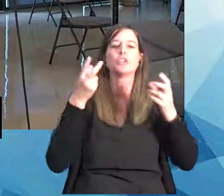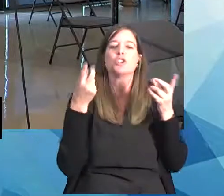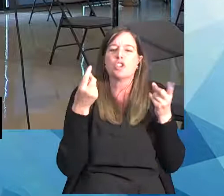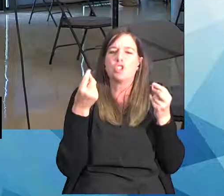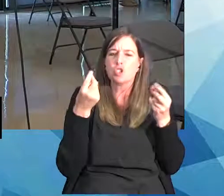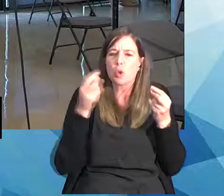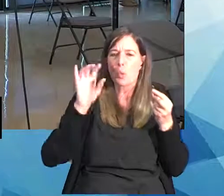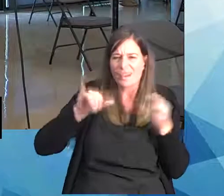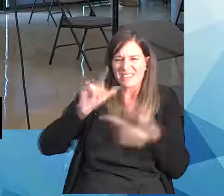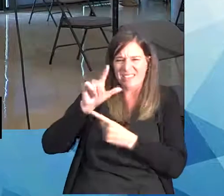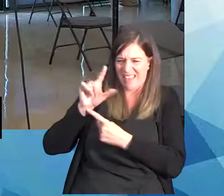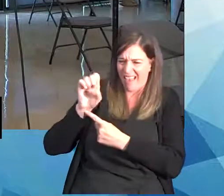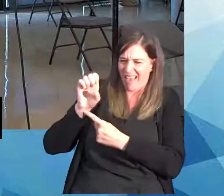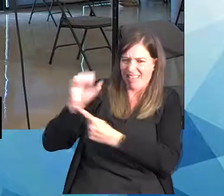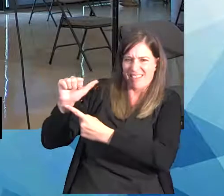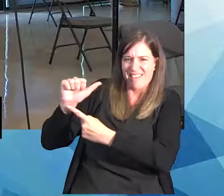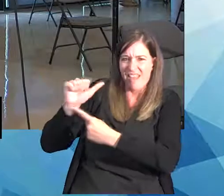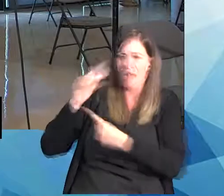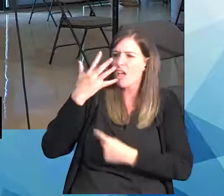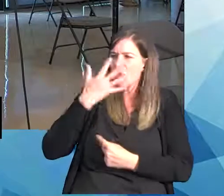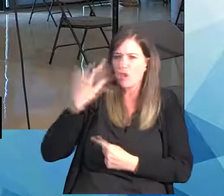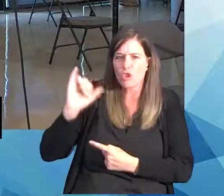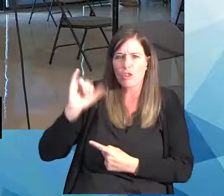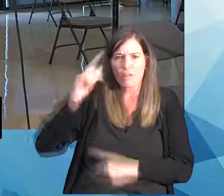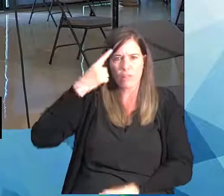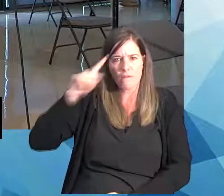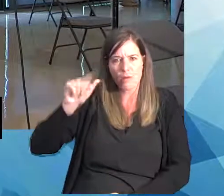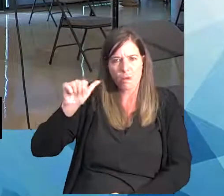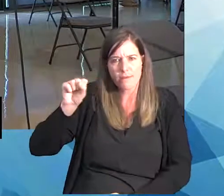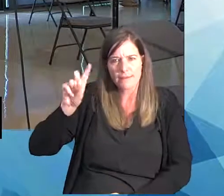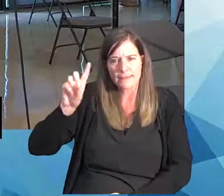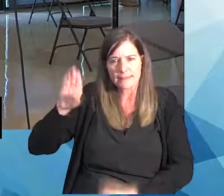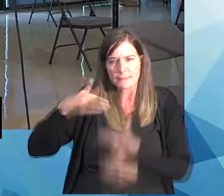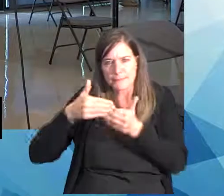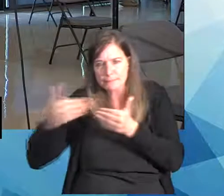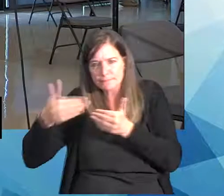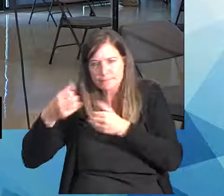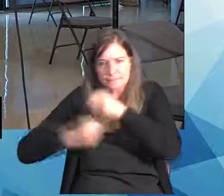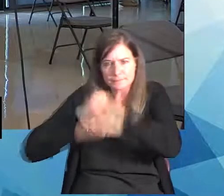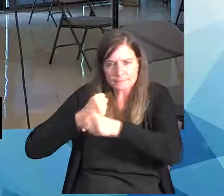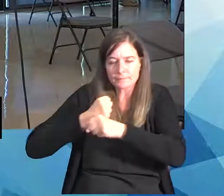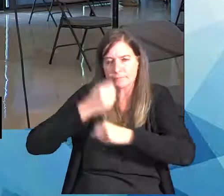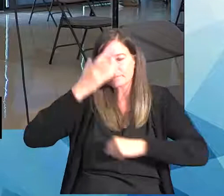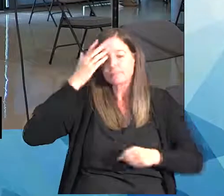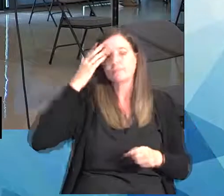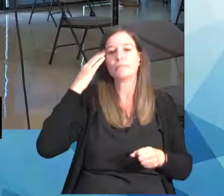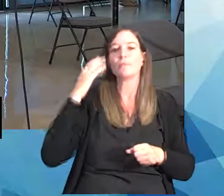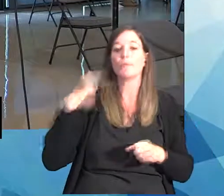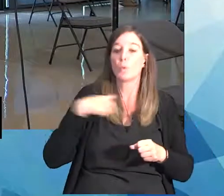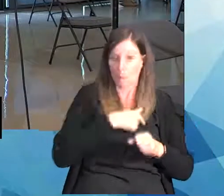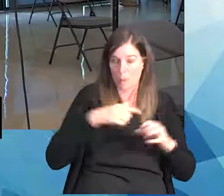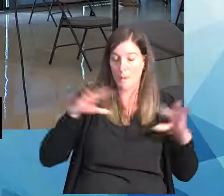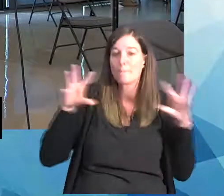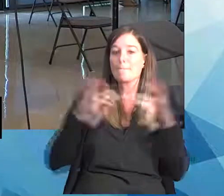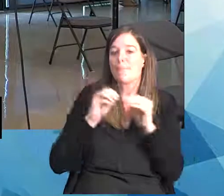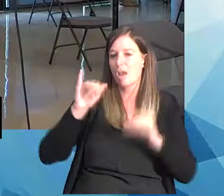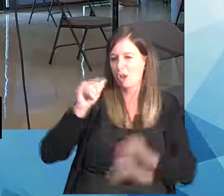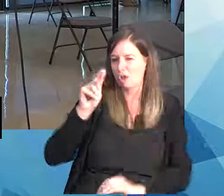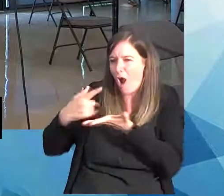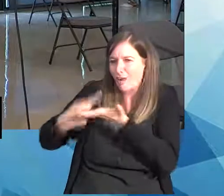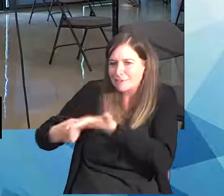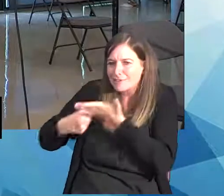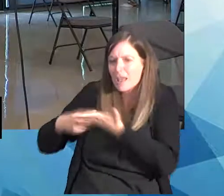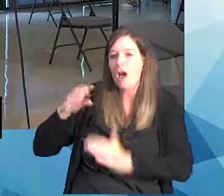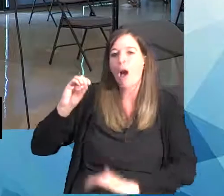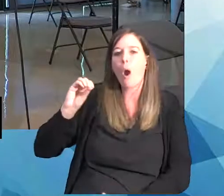ASDB over the next year. We met and had an introductory meeting on June 22nd. We had our